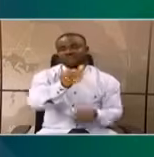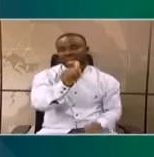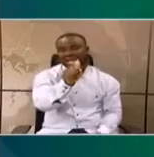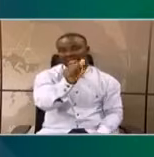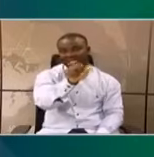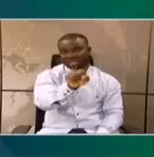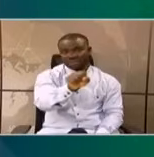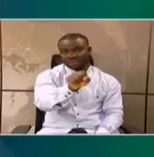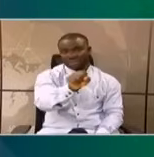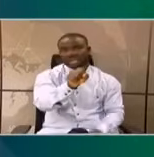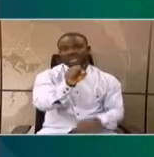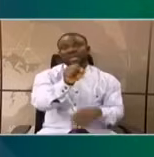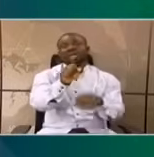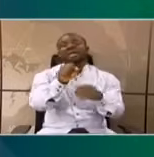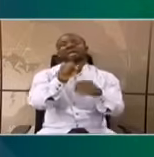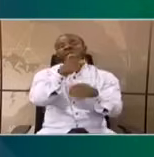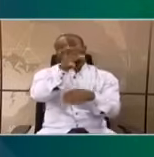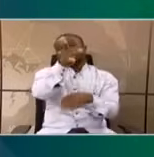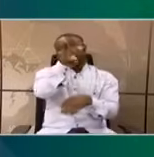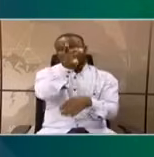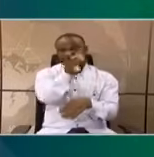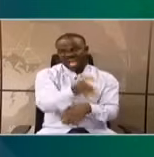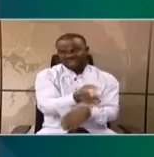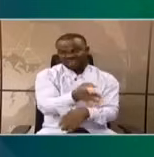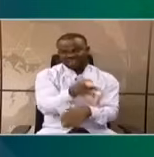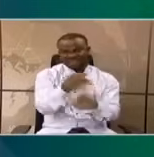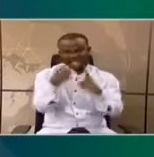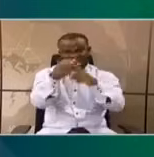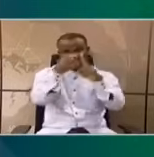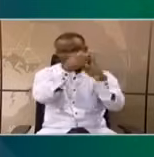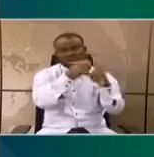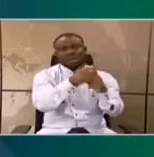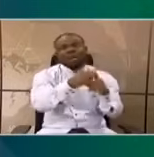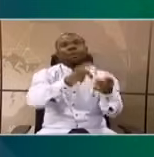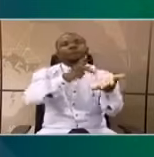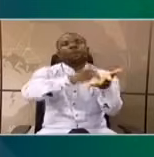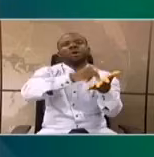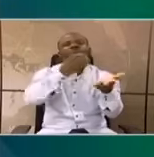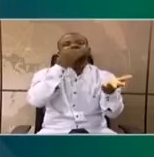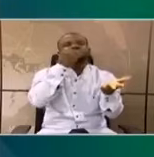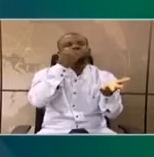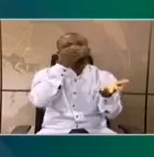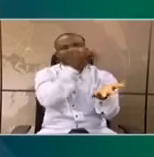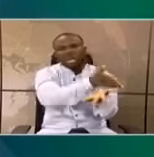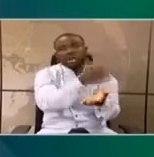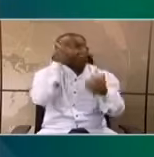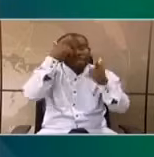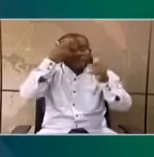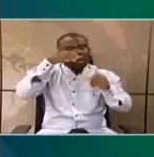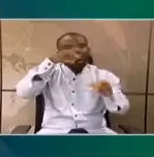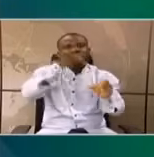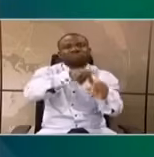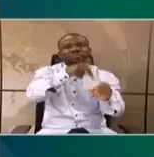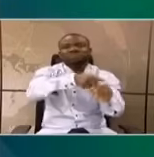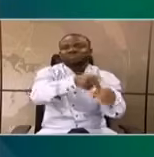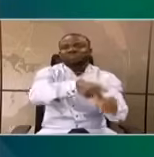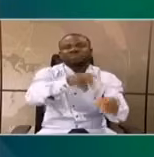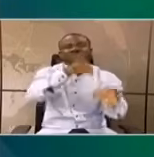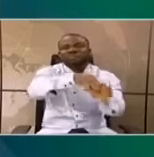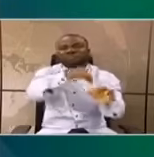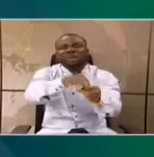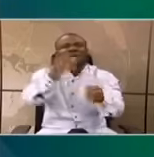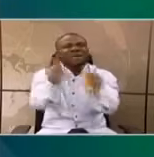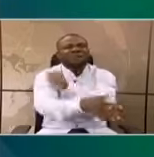aduane a odua ho no e poisonous wey bibini au half of Ashanti region bibini enipa o